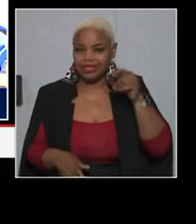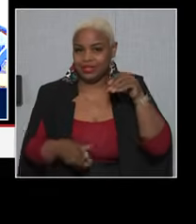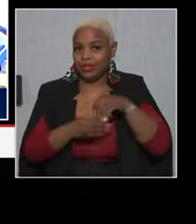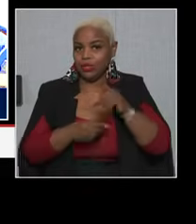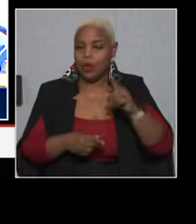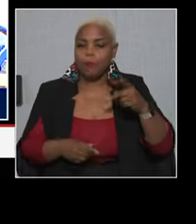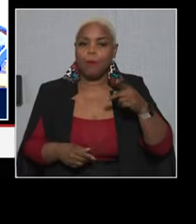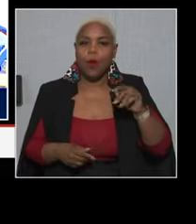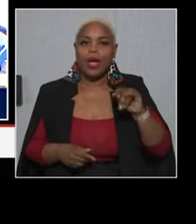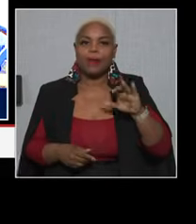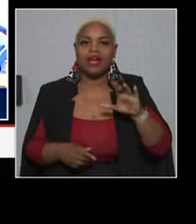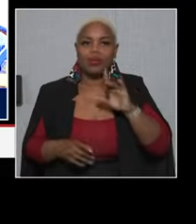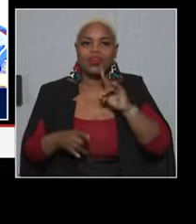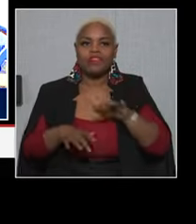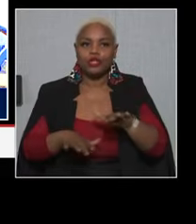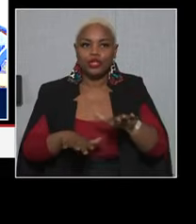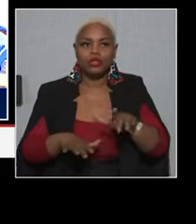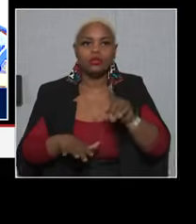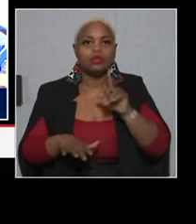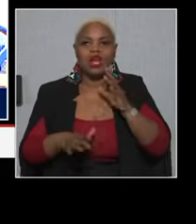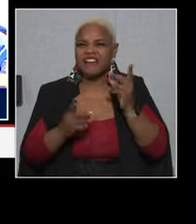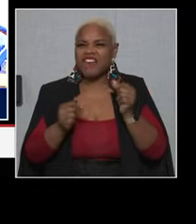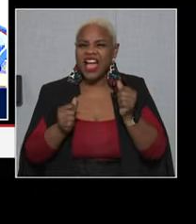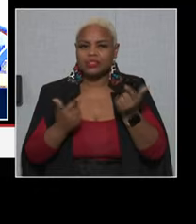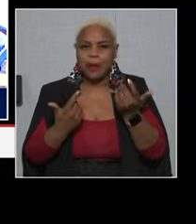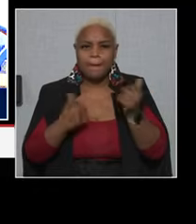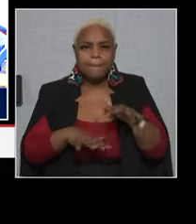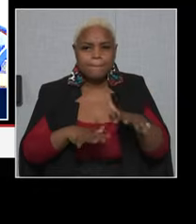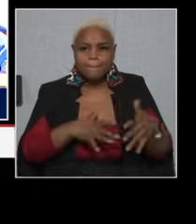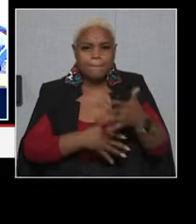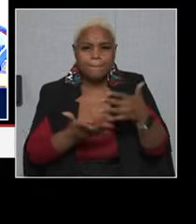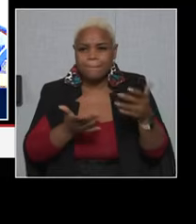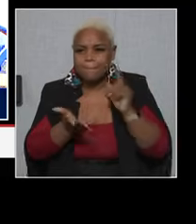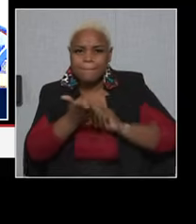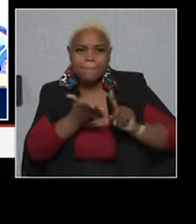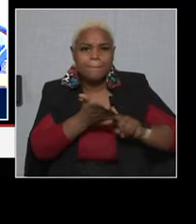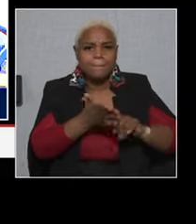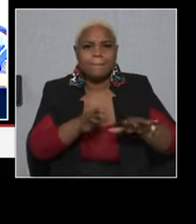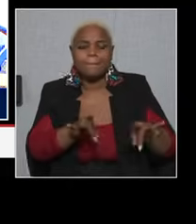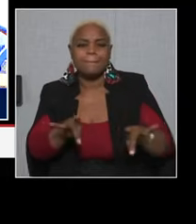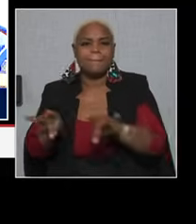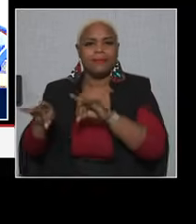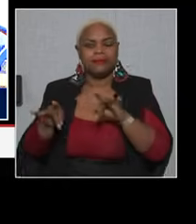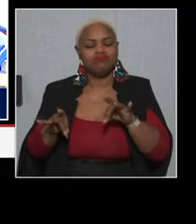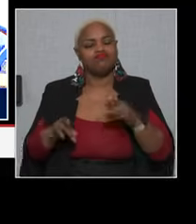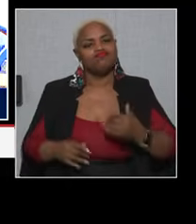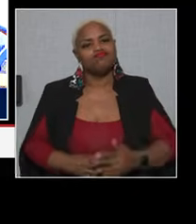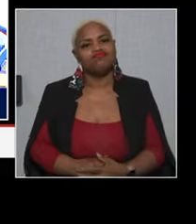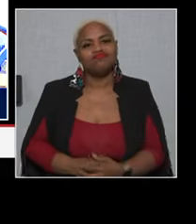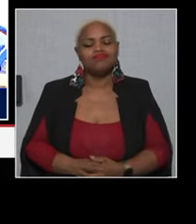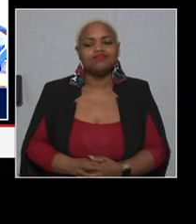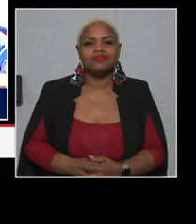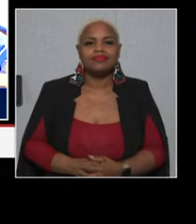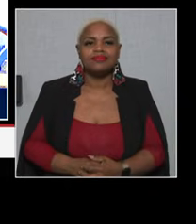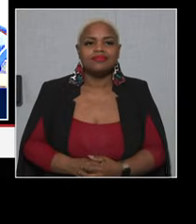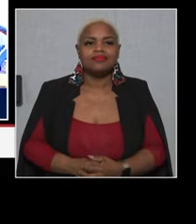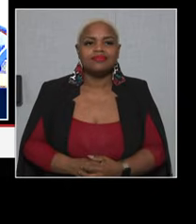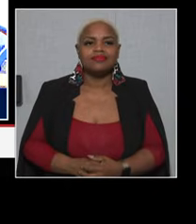to families. Our whole team, including Deputy Mayor Albert and City